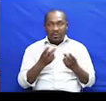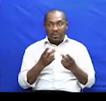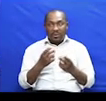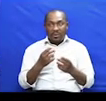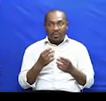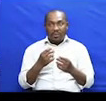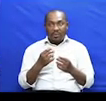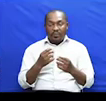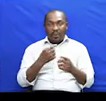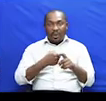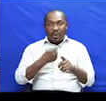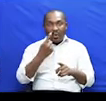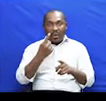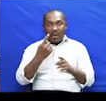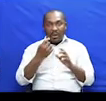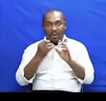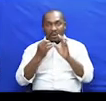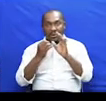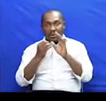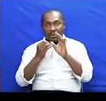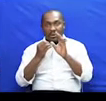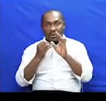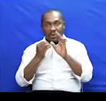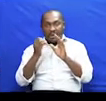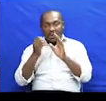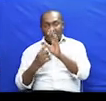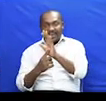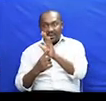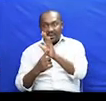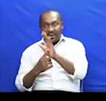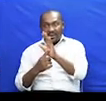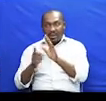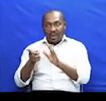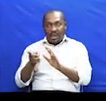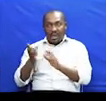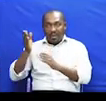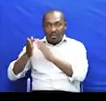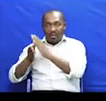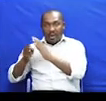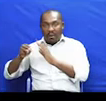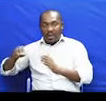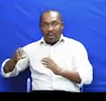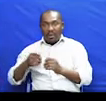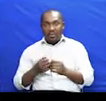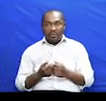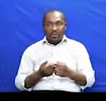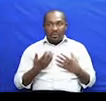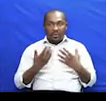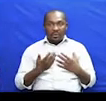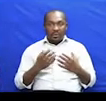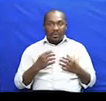grams per mole. Then what next? The other question is requires you, number 5, you are supposed to